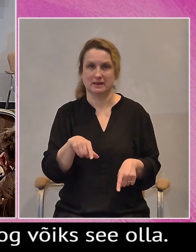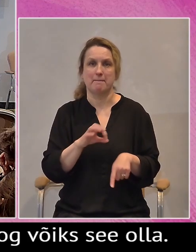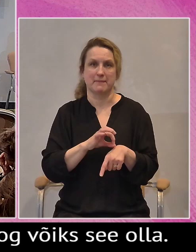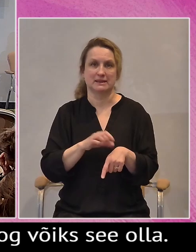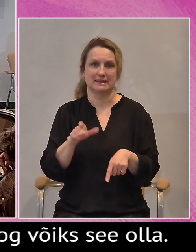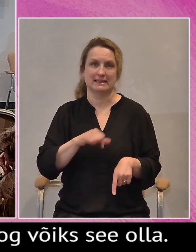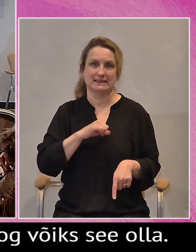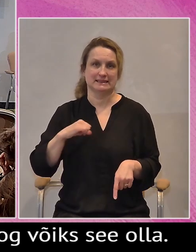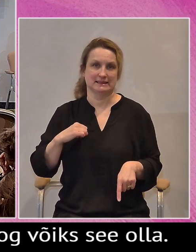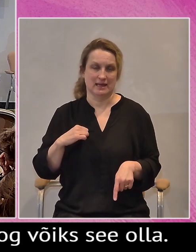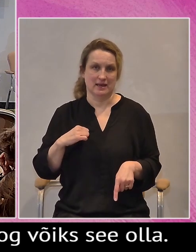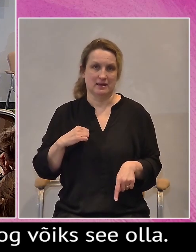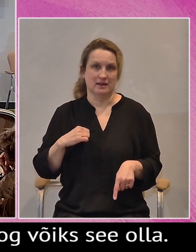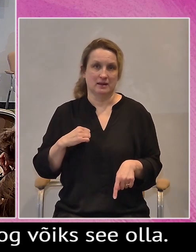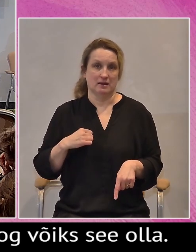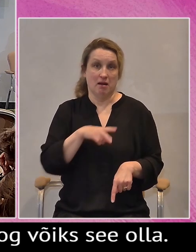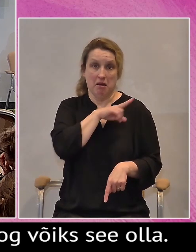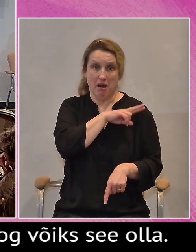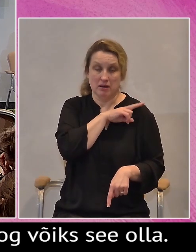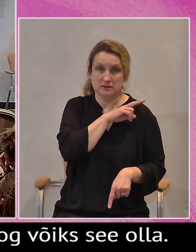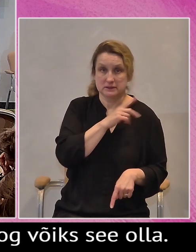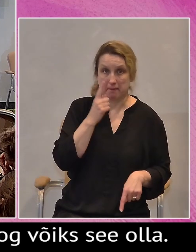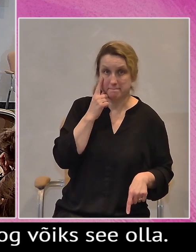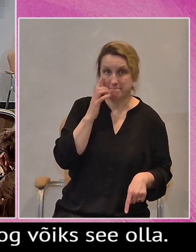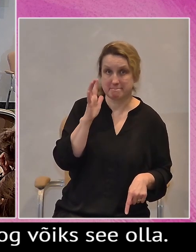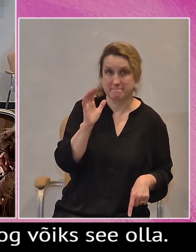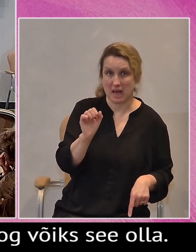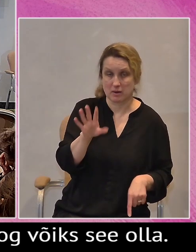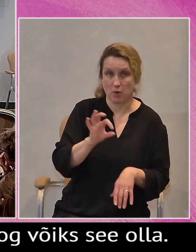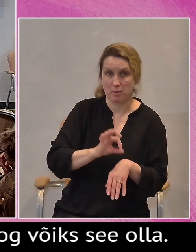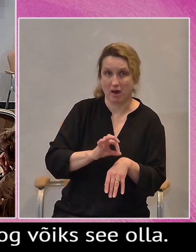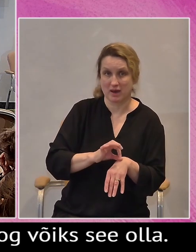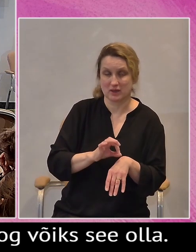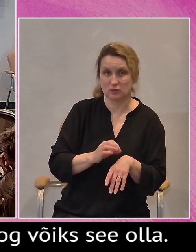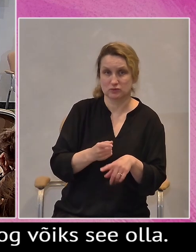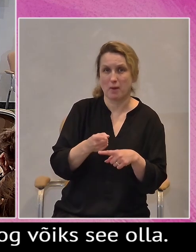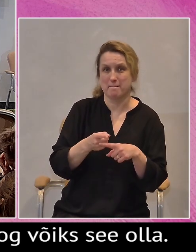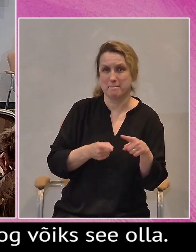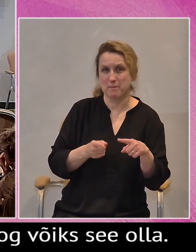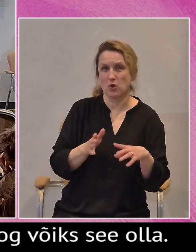who suspects the EDS diagnosis is the patient themselves.